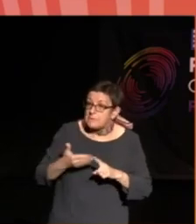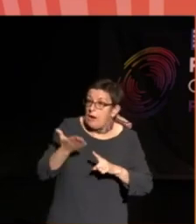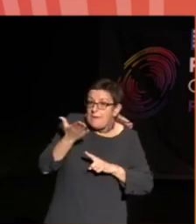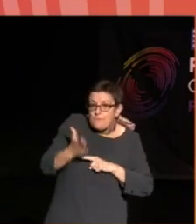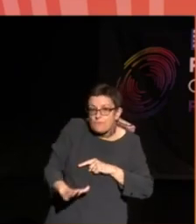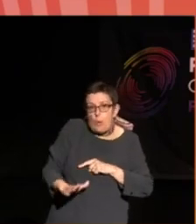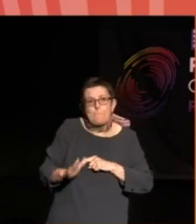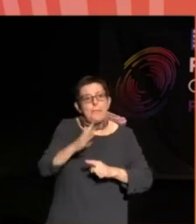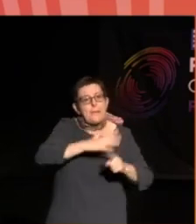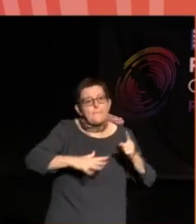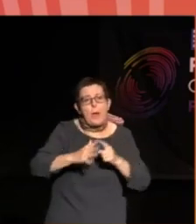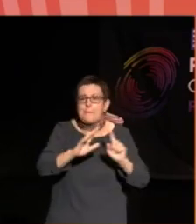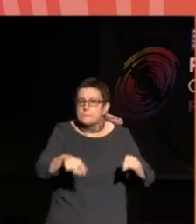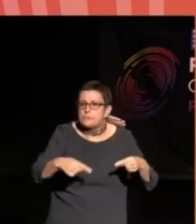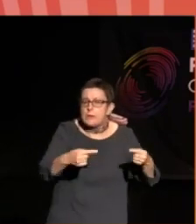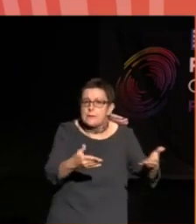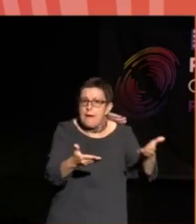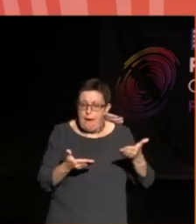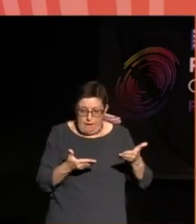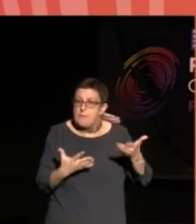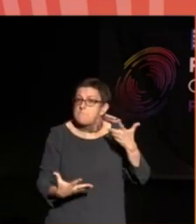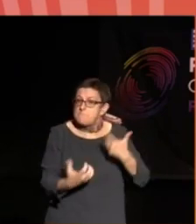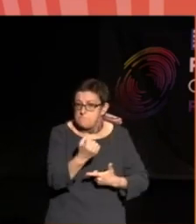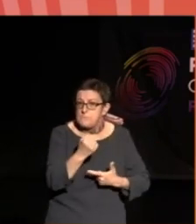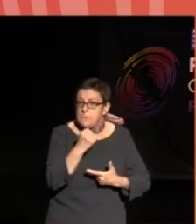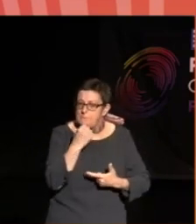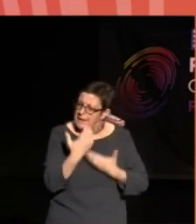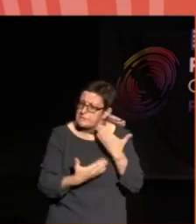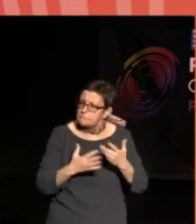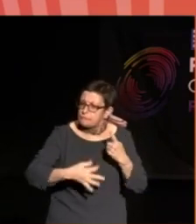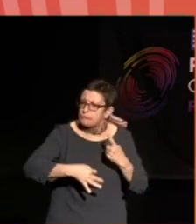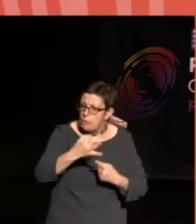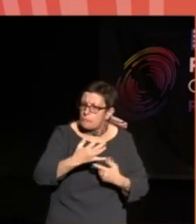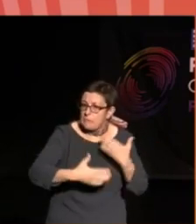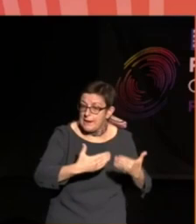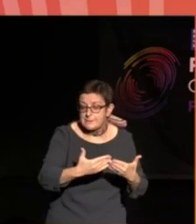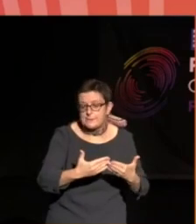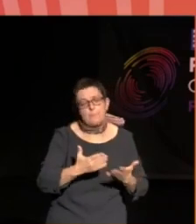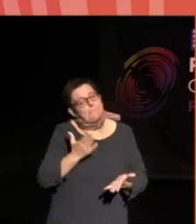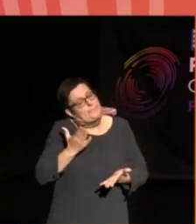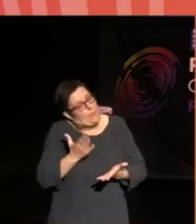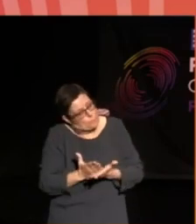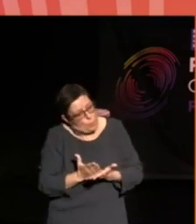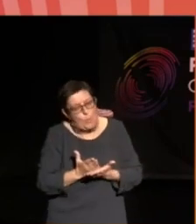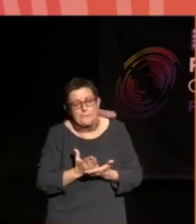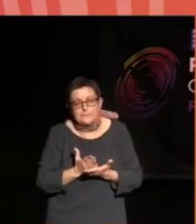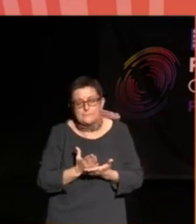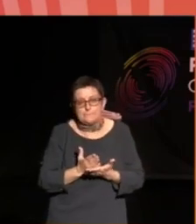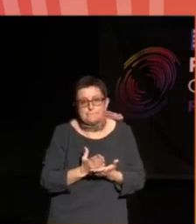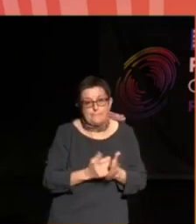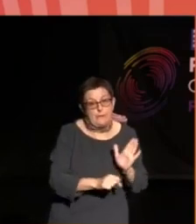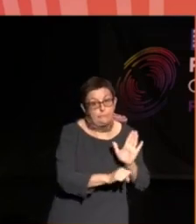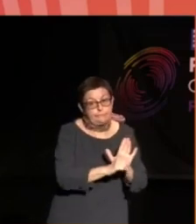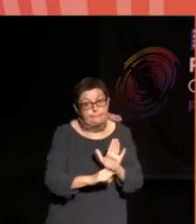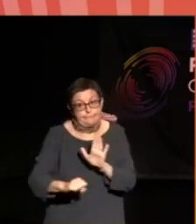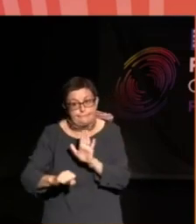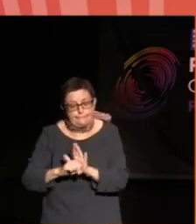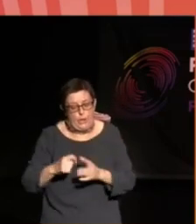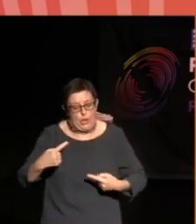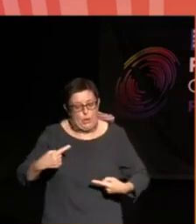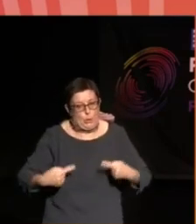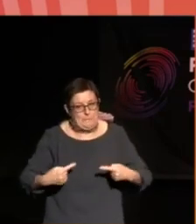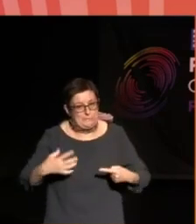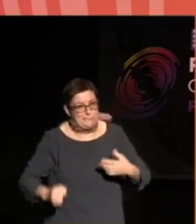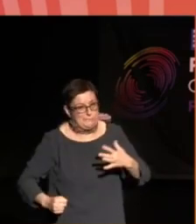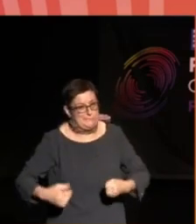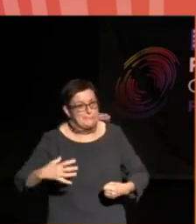and really the progress. So of course there's competition between brands, and one brand wants